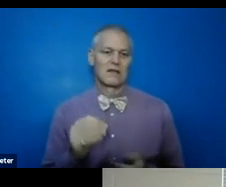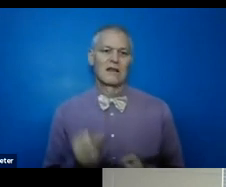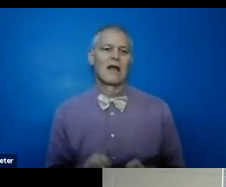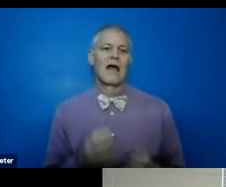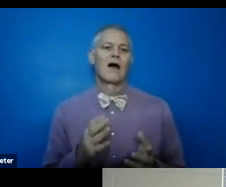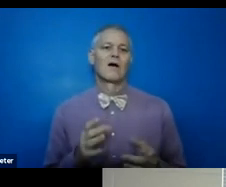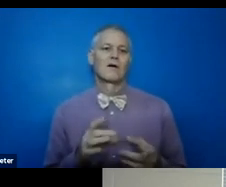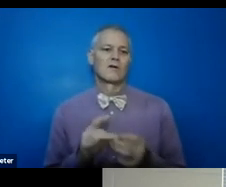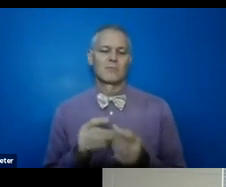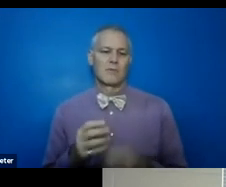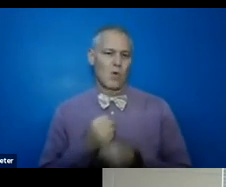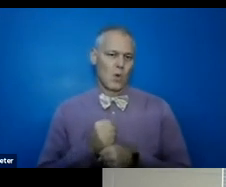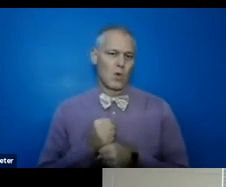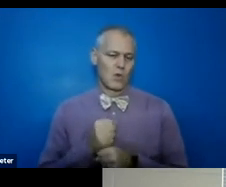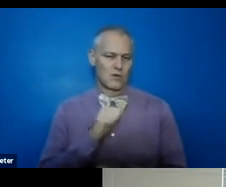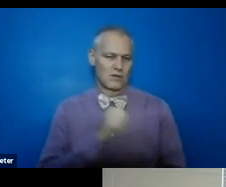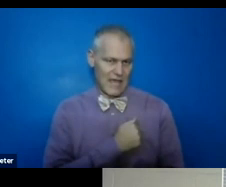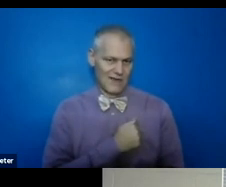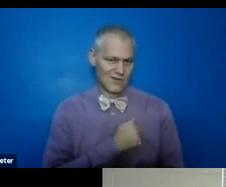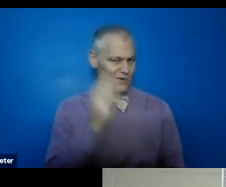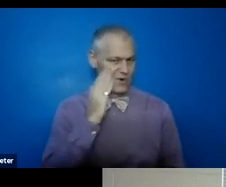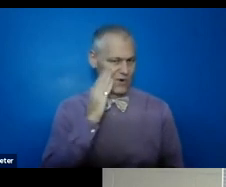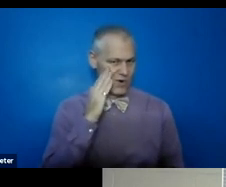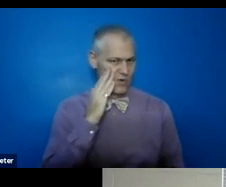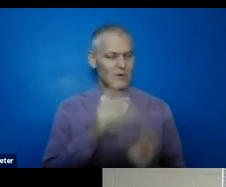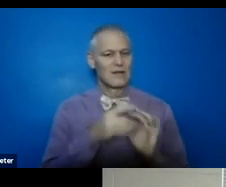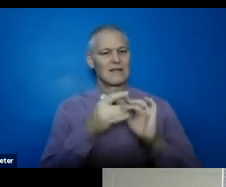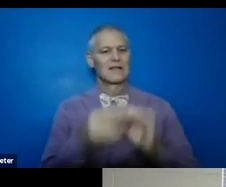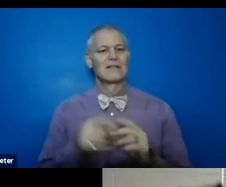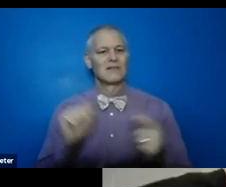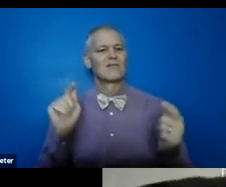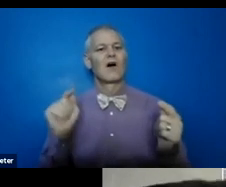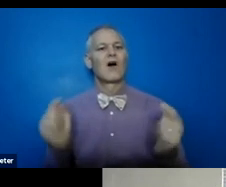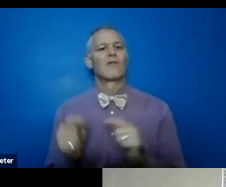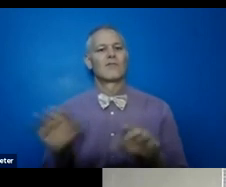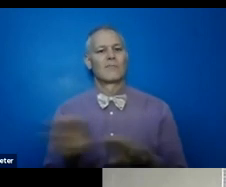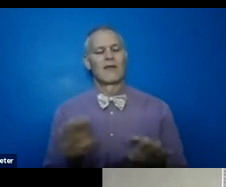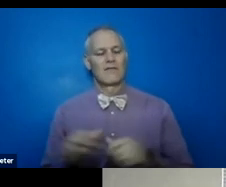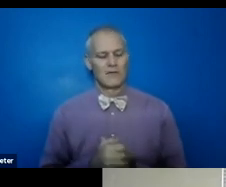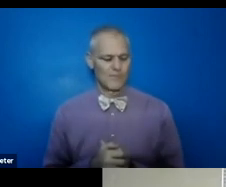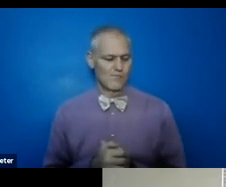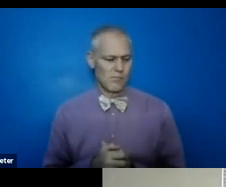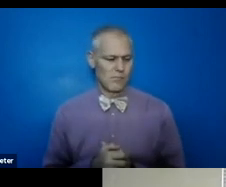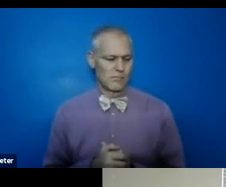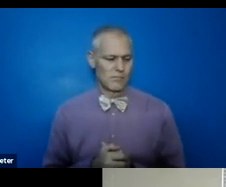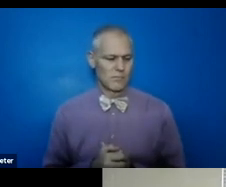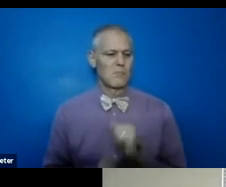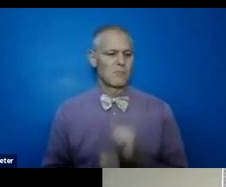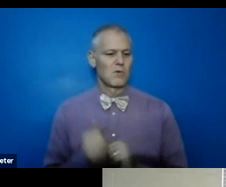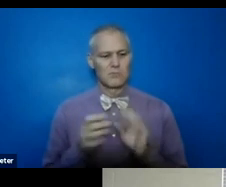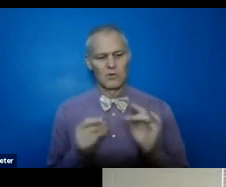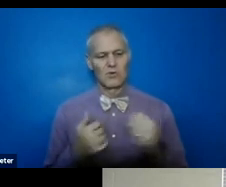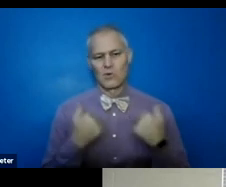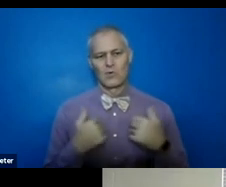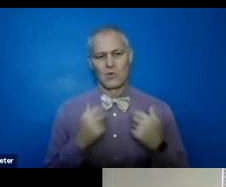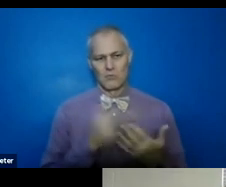are holding on to those attitudes that we know are then linked with so many harmful behaviors. In the case where, I mean, I've mostly been speaking to our youth programs,